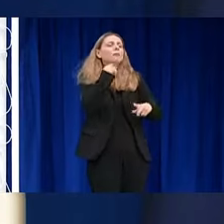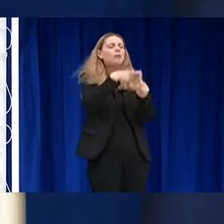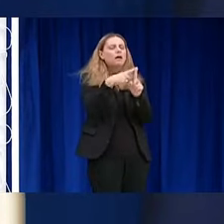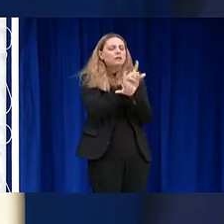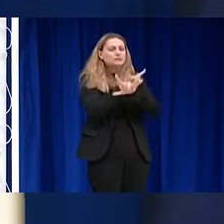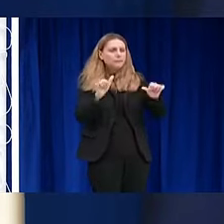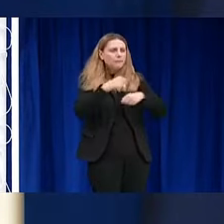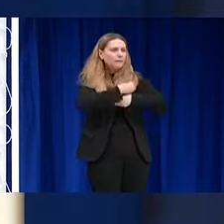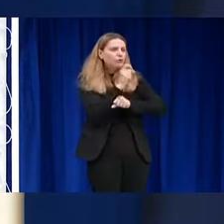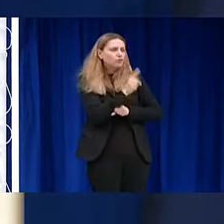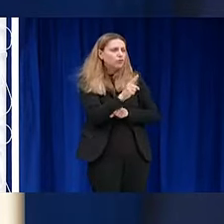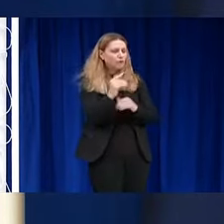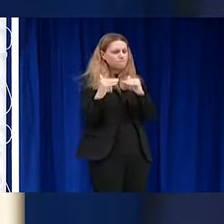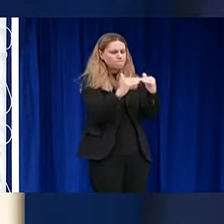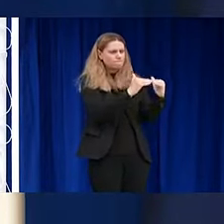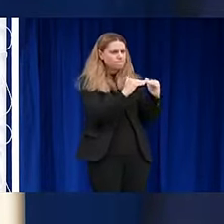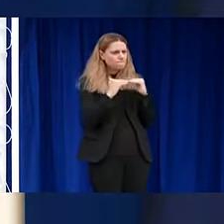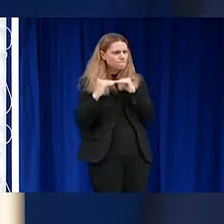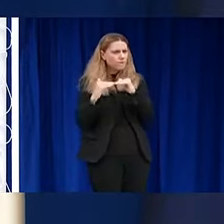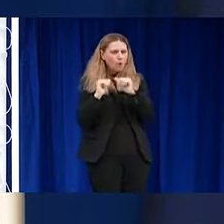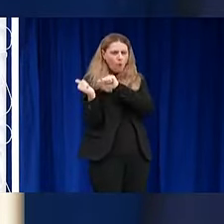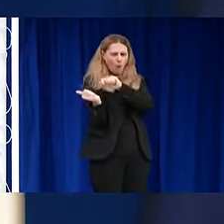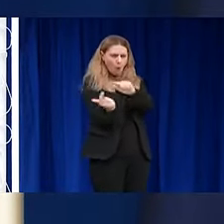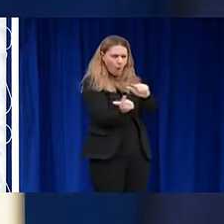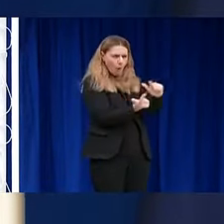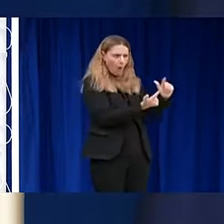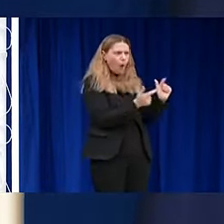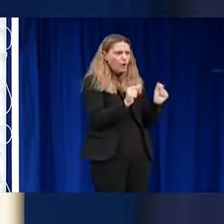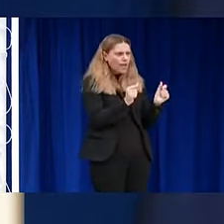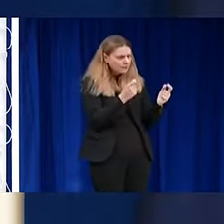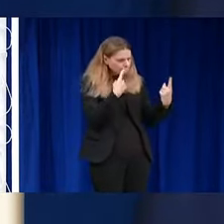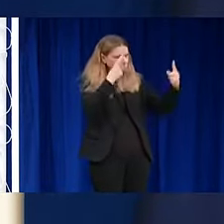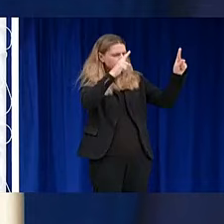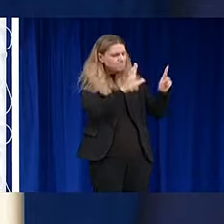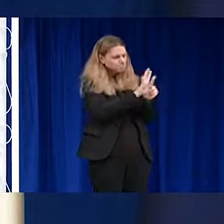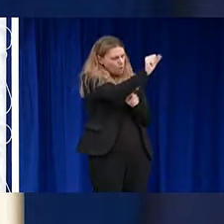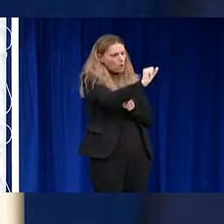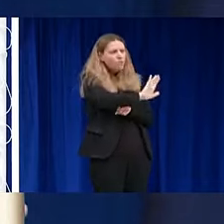and equality so that everyone has the means to reach their full potential.